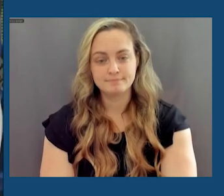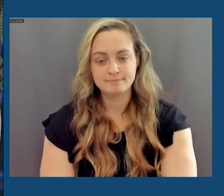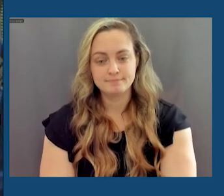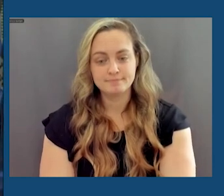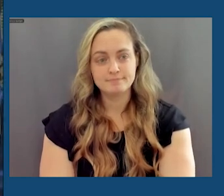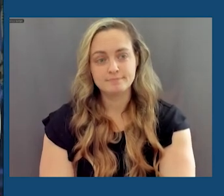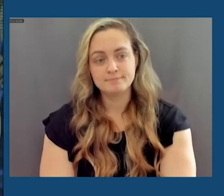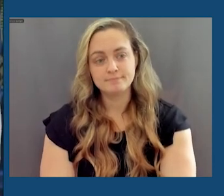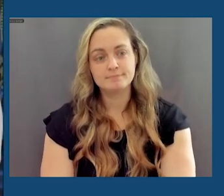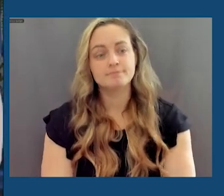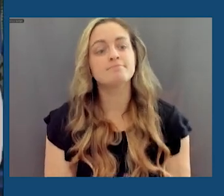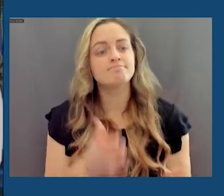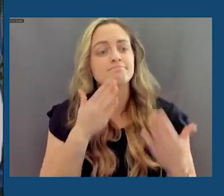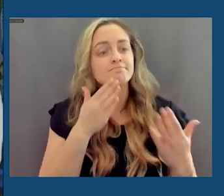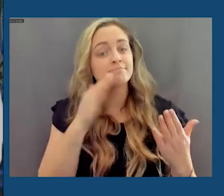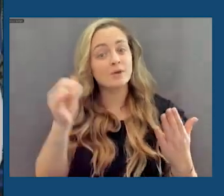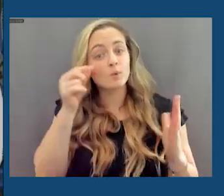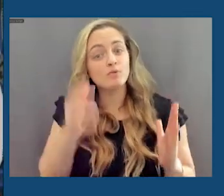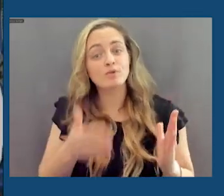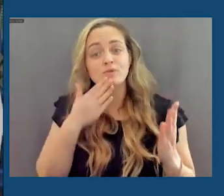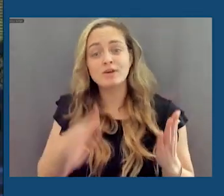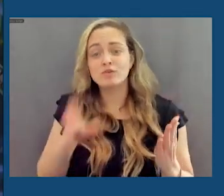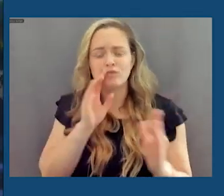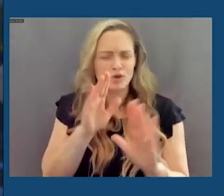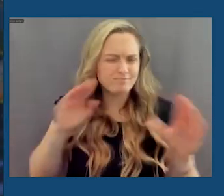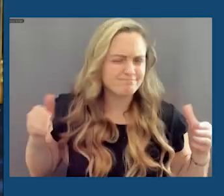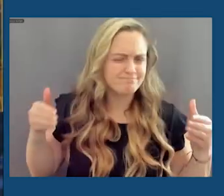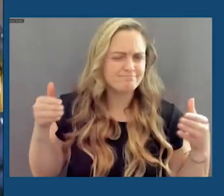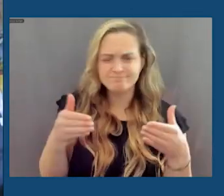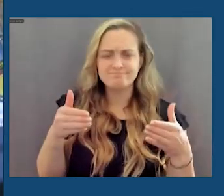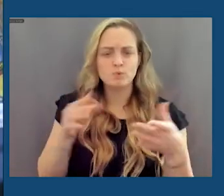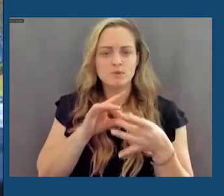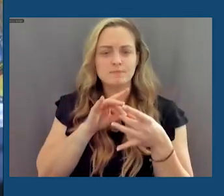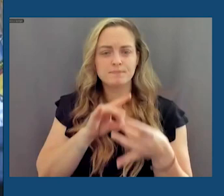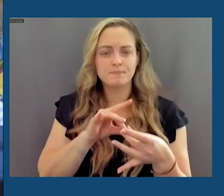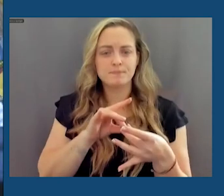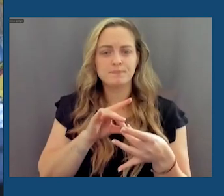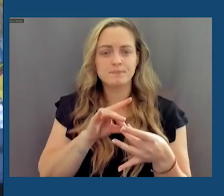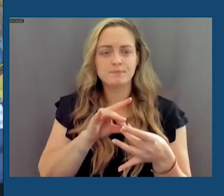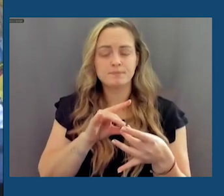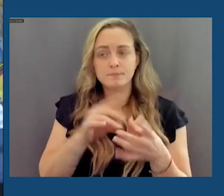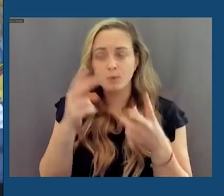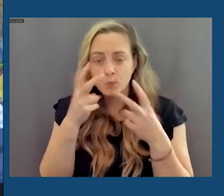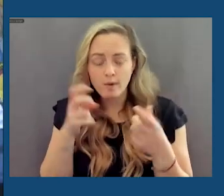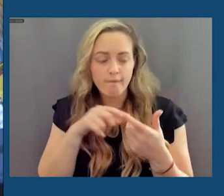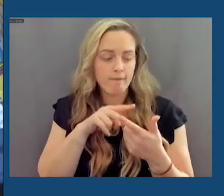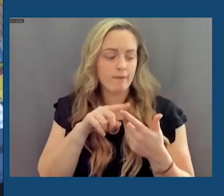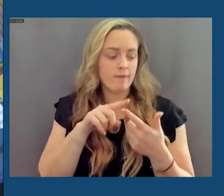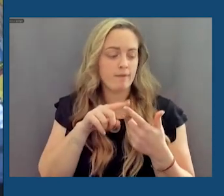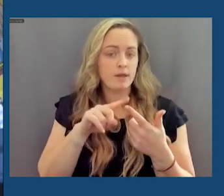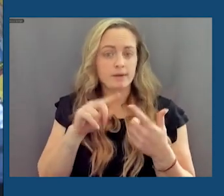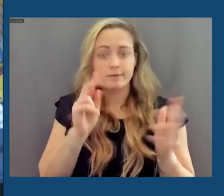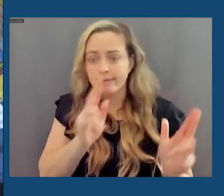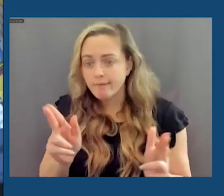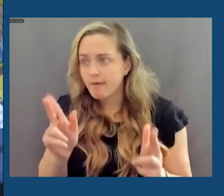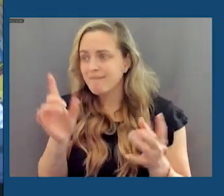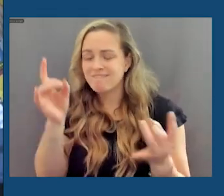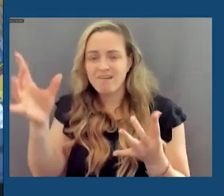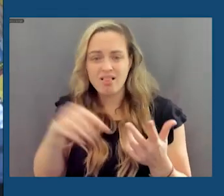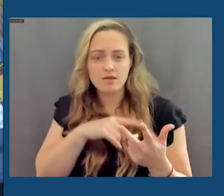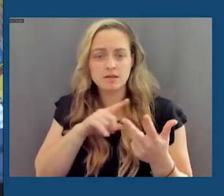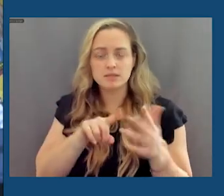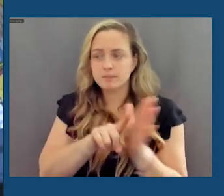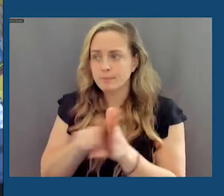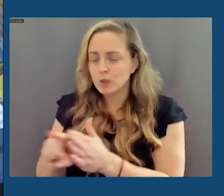Thank you, Governor, and thank you for your laser focus when it comes to crime, when it comes to gun violence, when it comes to the murder rate